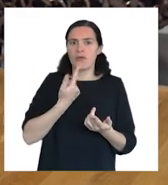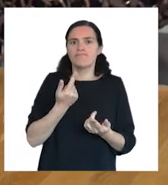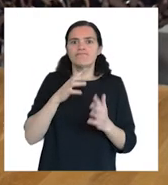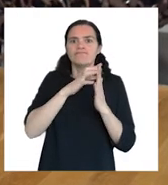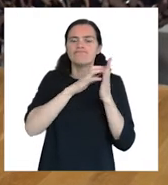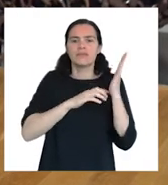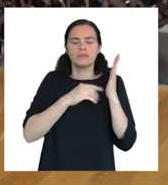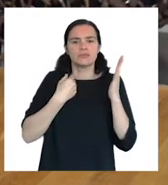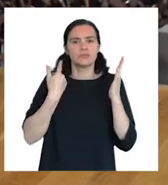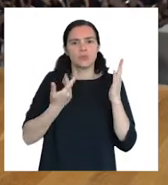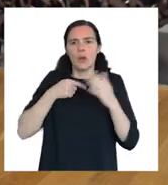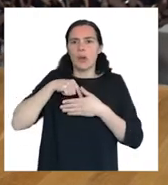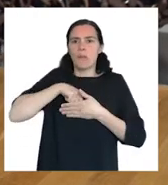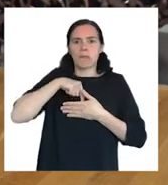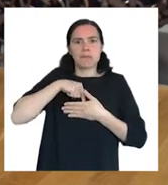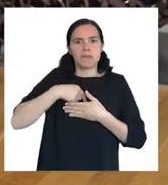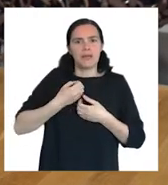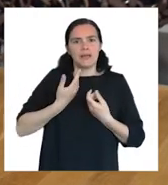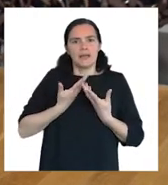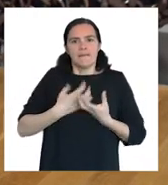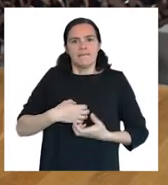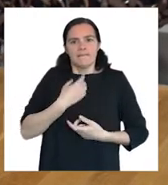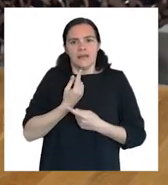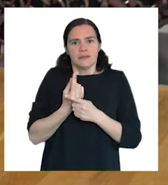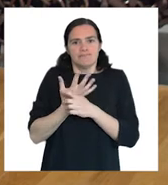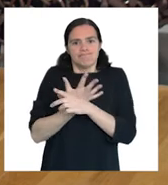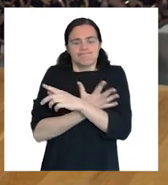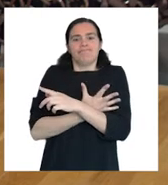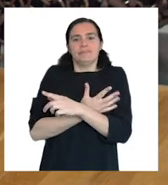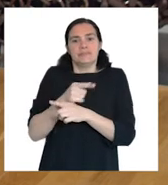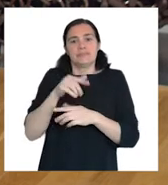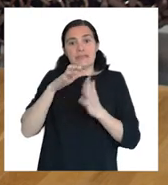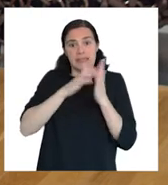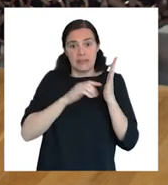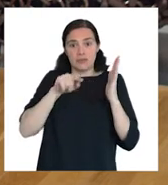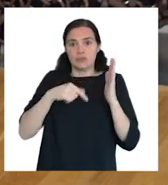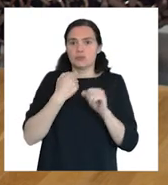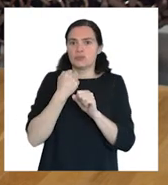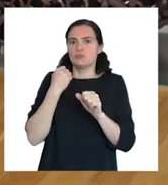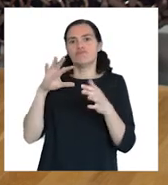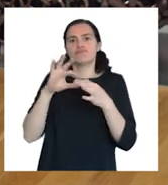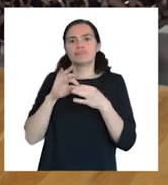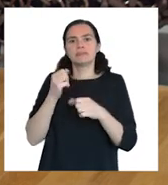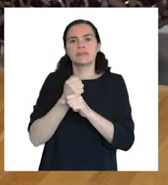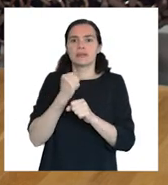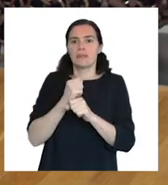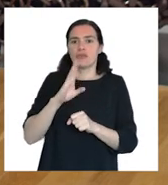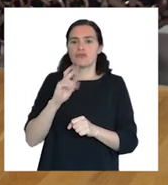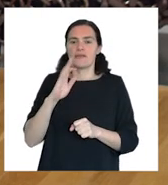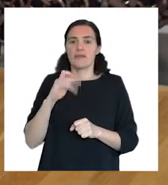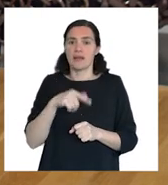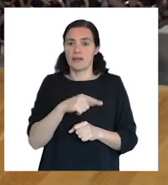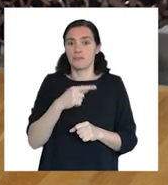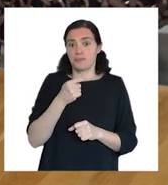of the most meaningful, insightful, and moving essays on the work of Arthur